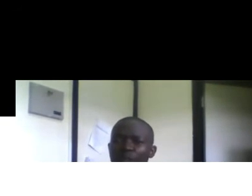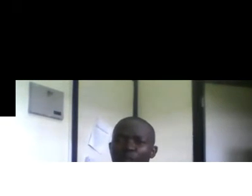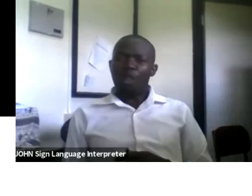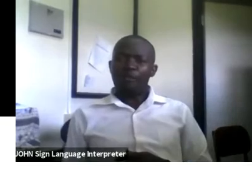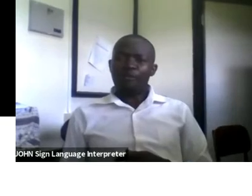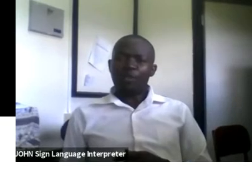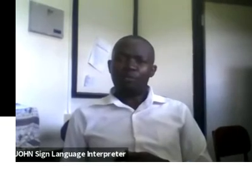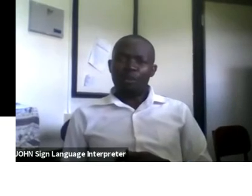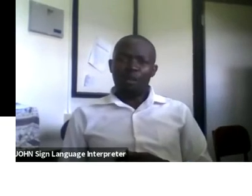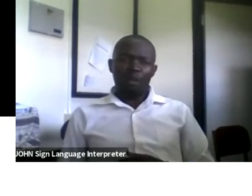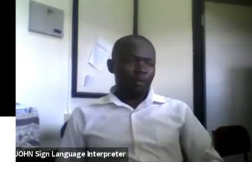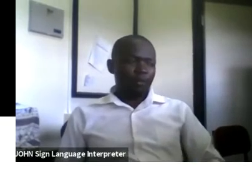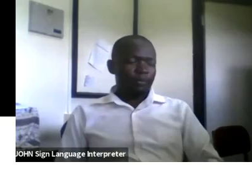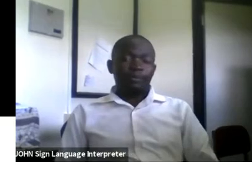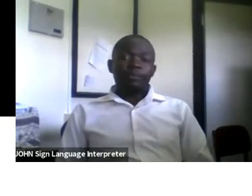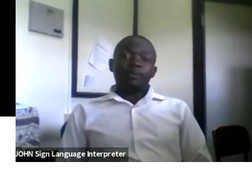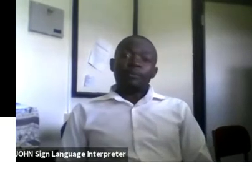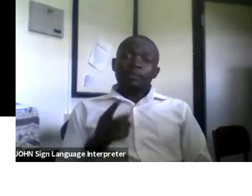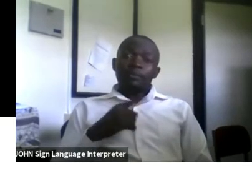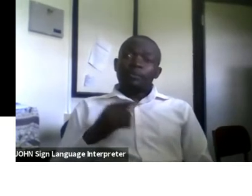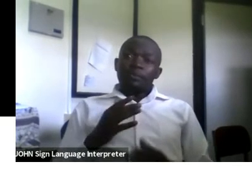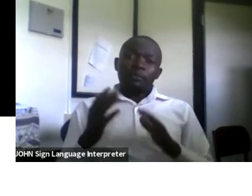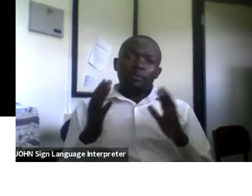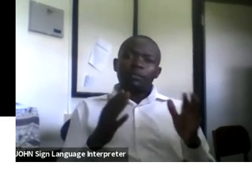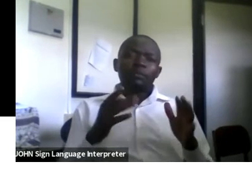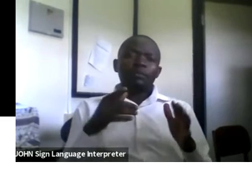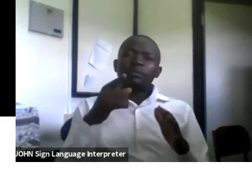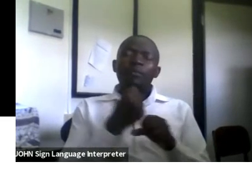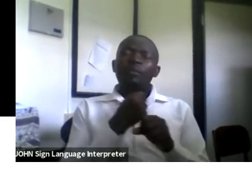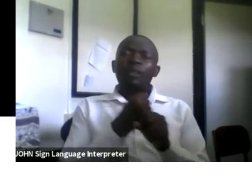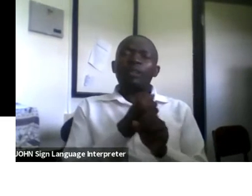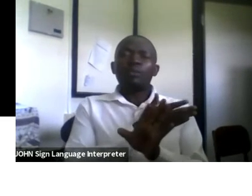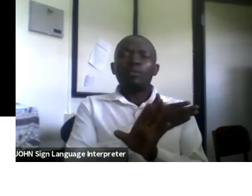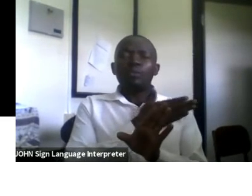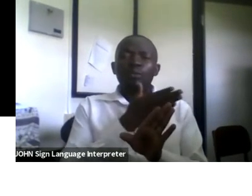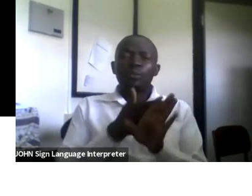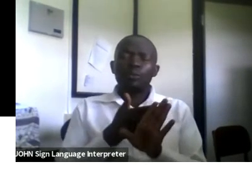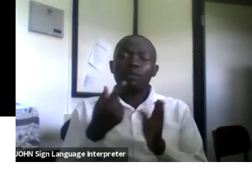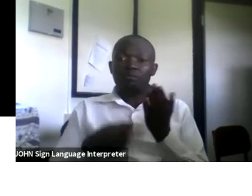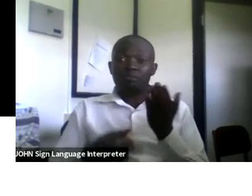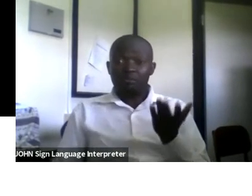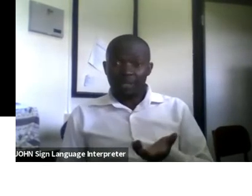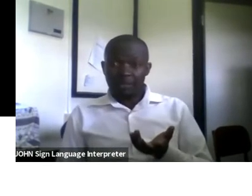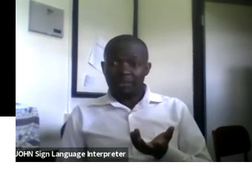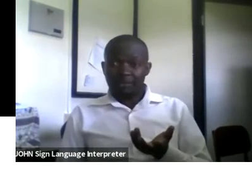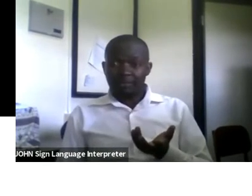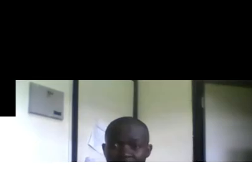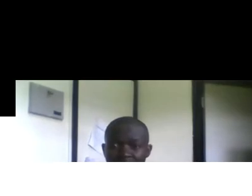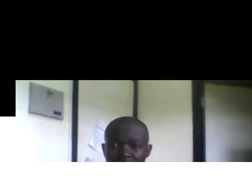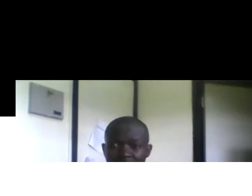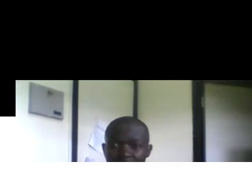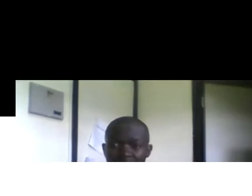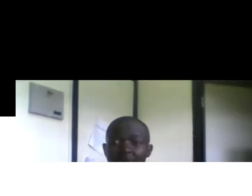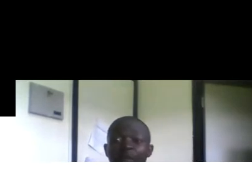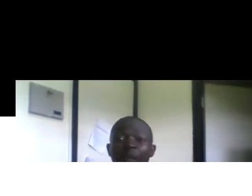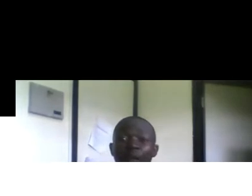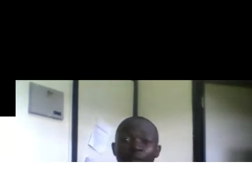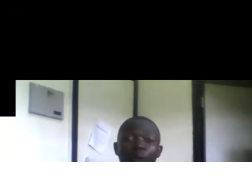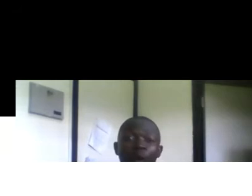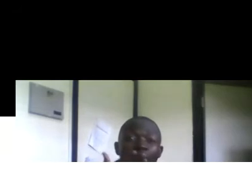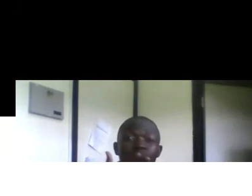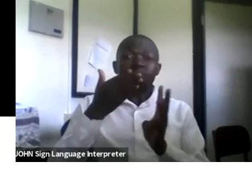Okay. When we looked at what has worked in the last many years, what approaches have worked in the